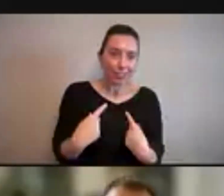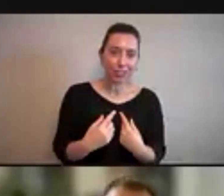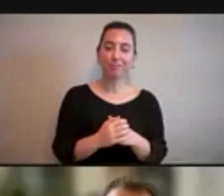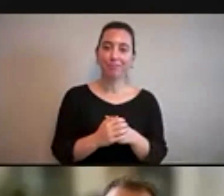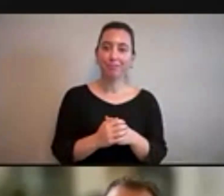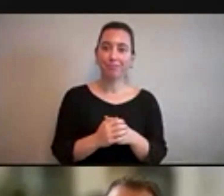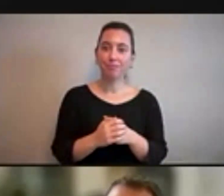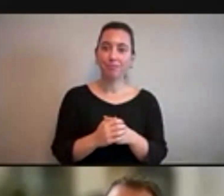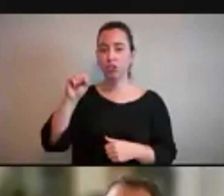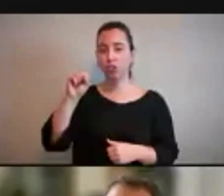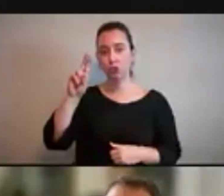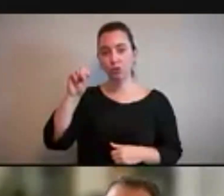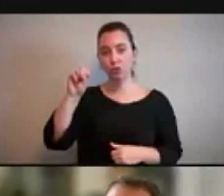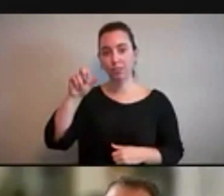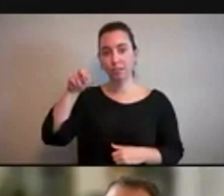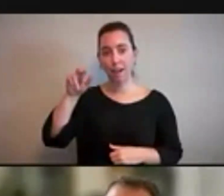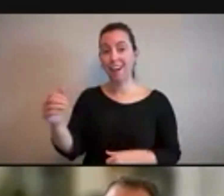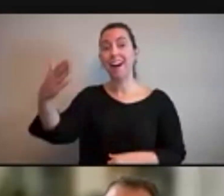Ronald.